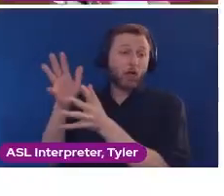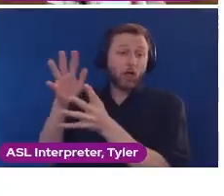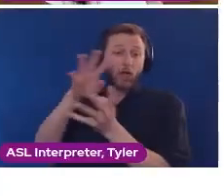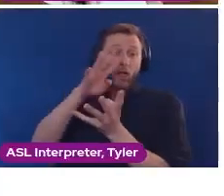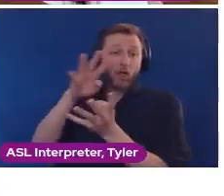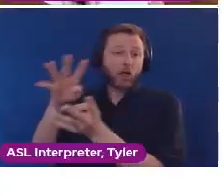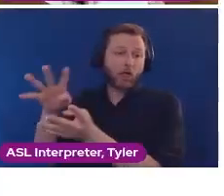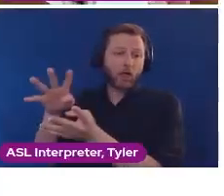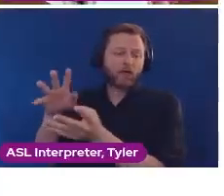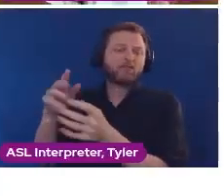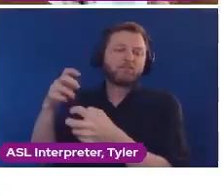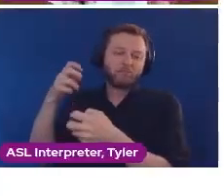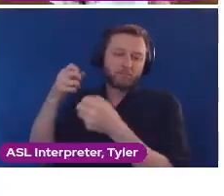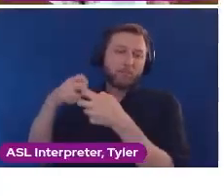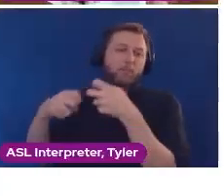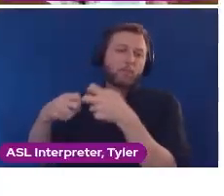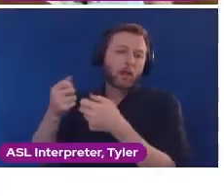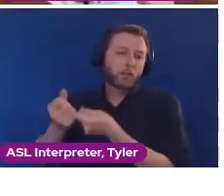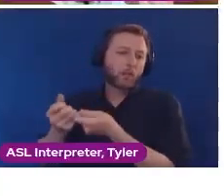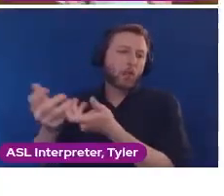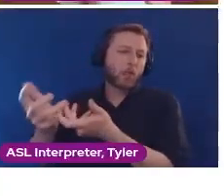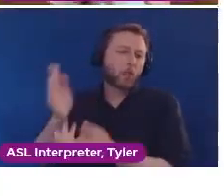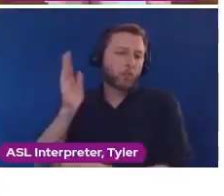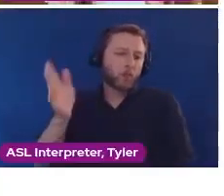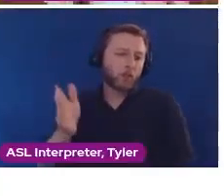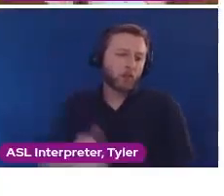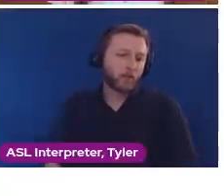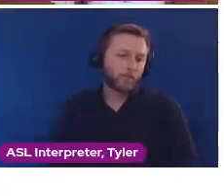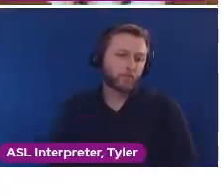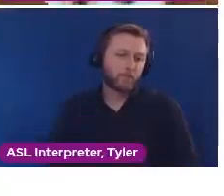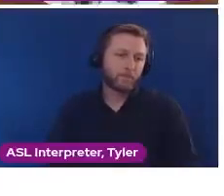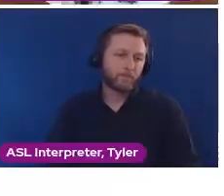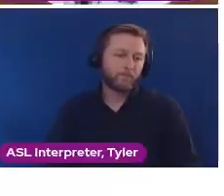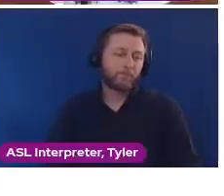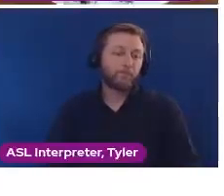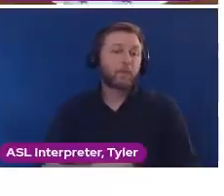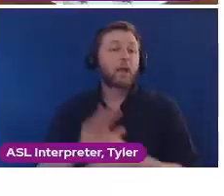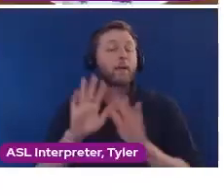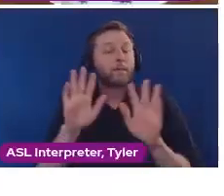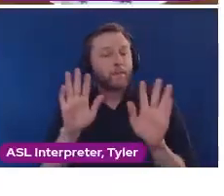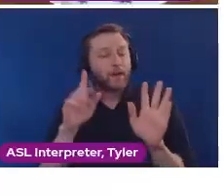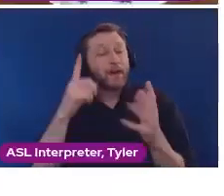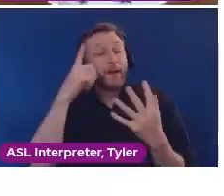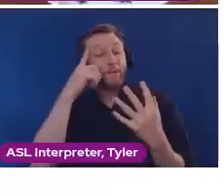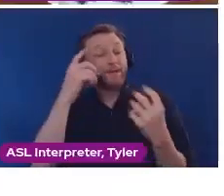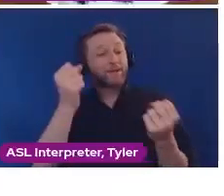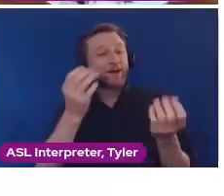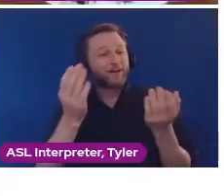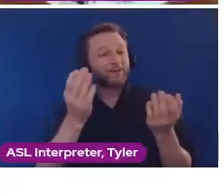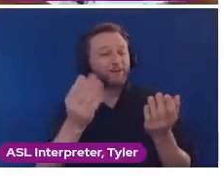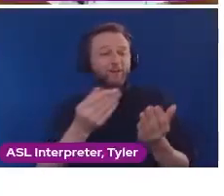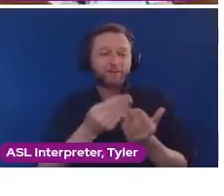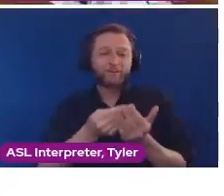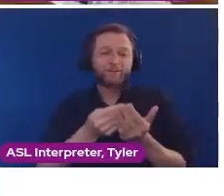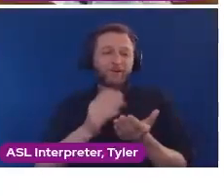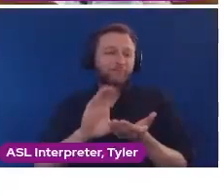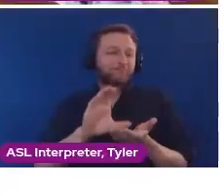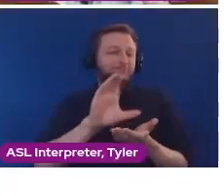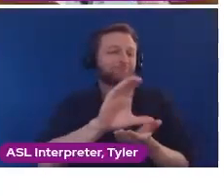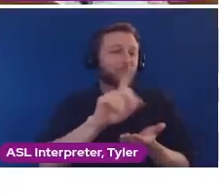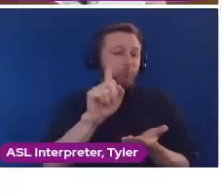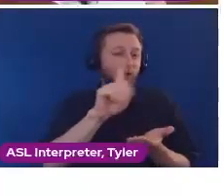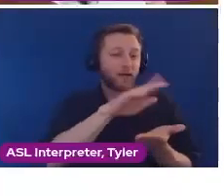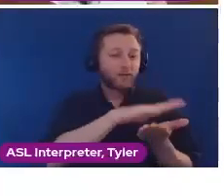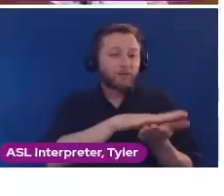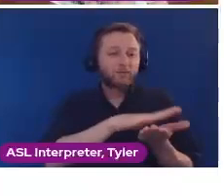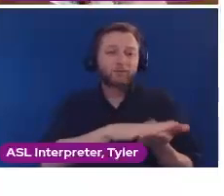there. But that being said, I still believe in funding access to mental health services in schools. And so I